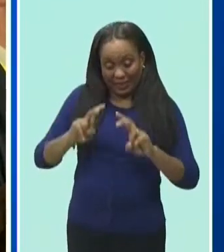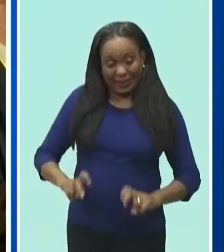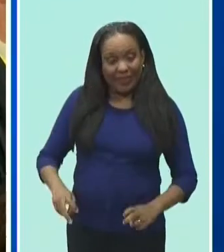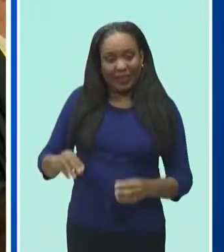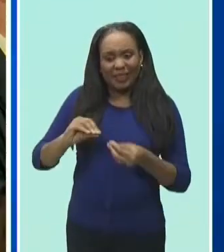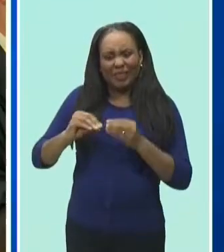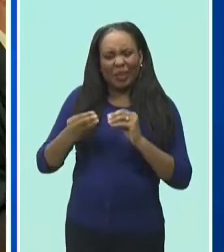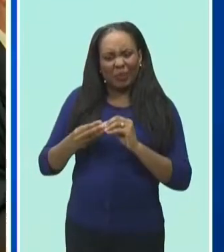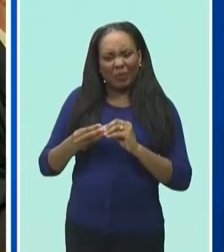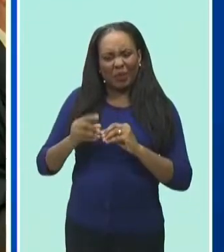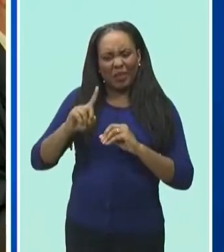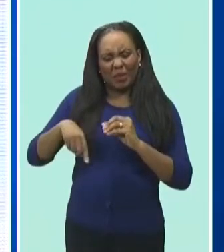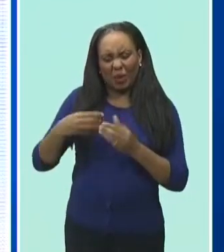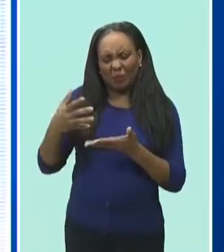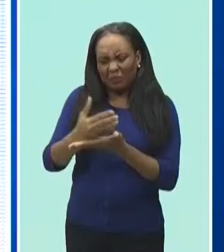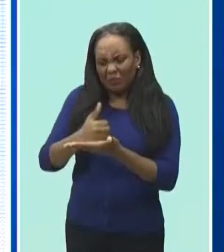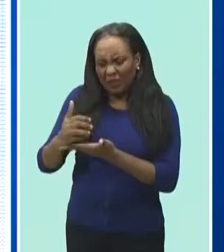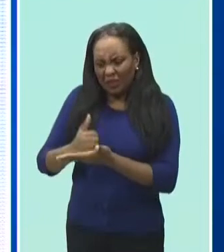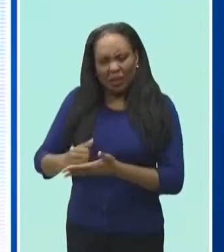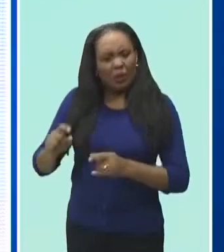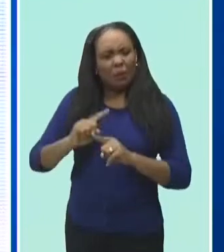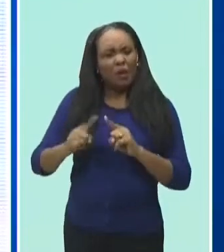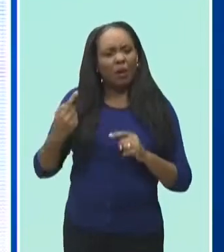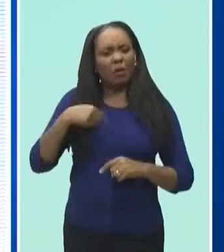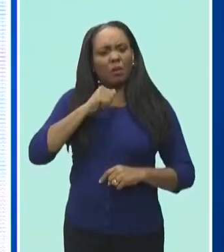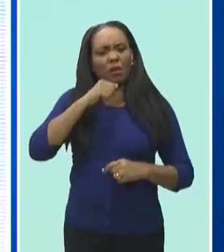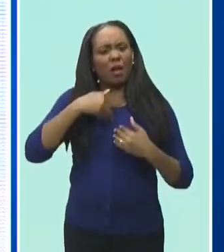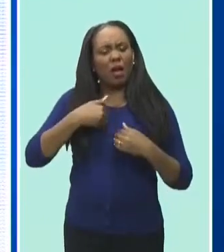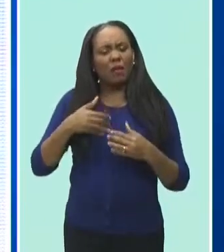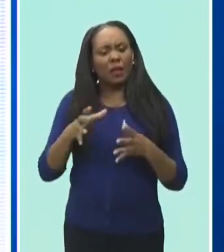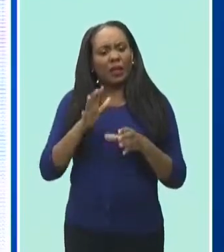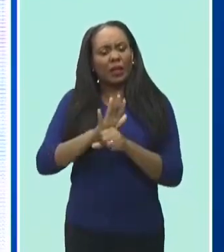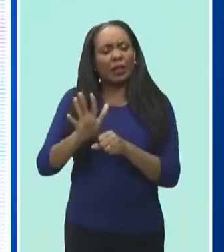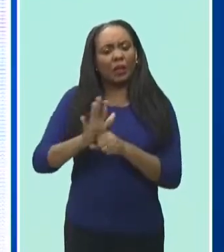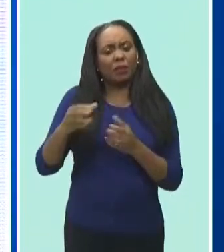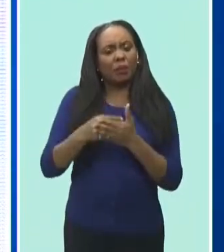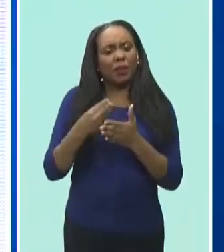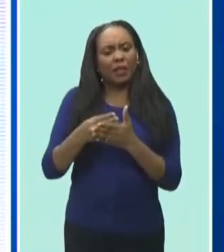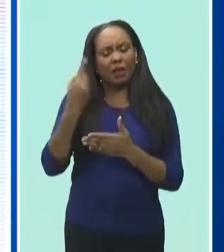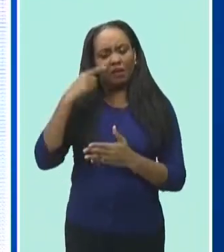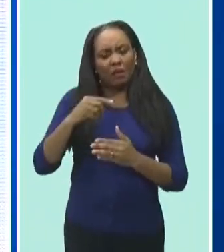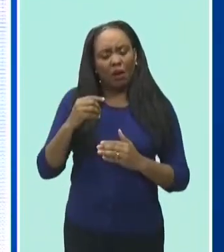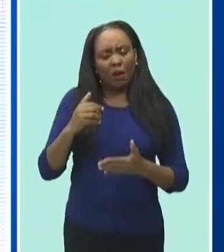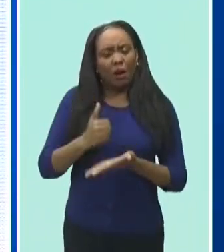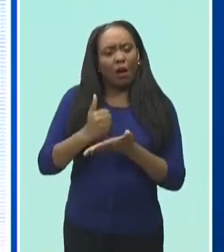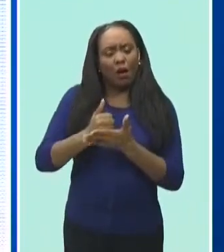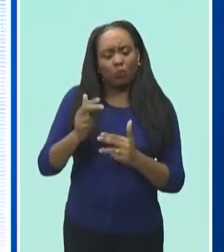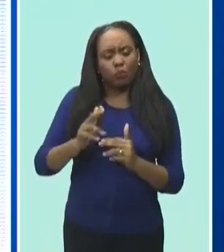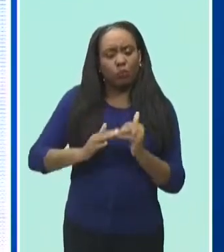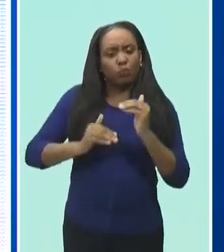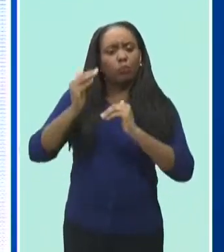to critical funding to be able to modernize the infrastructure.